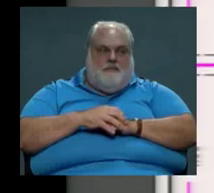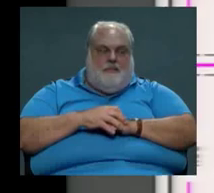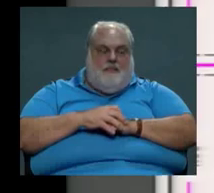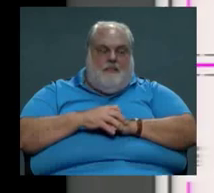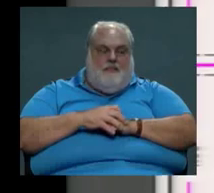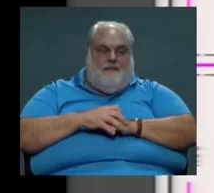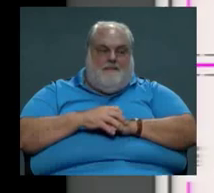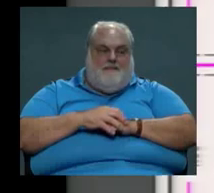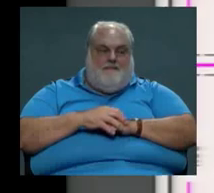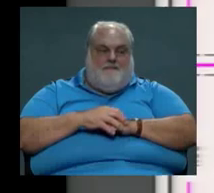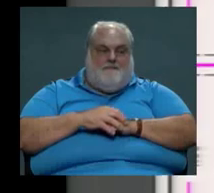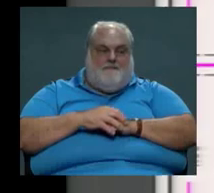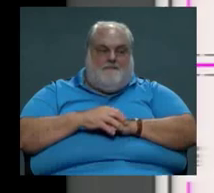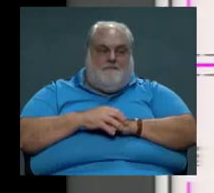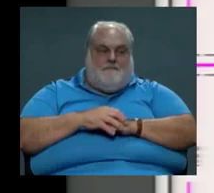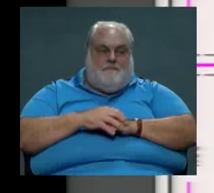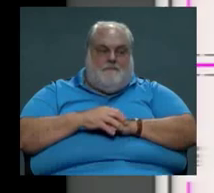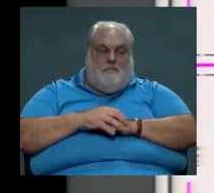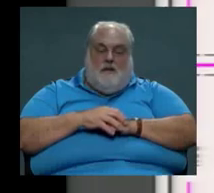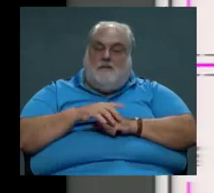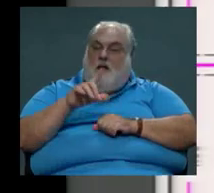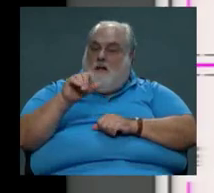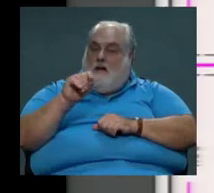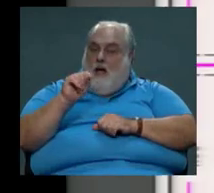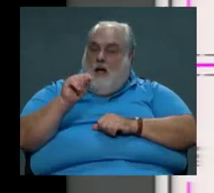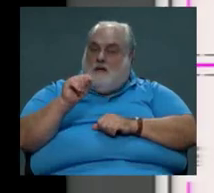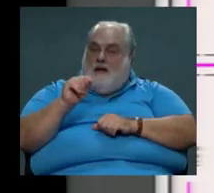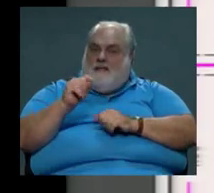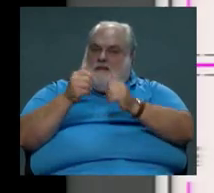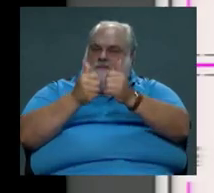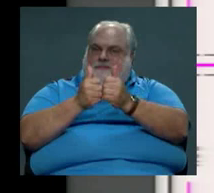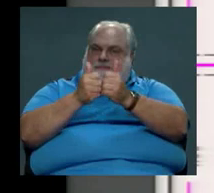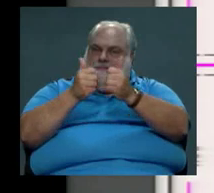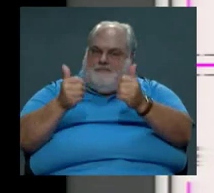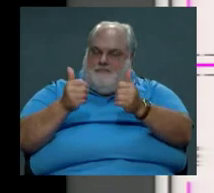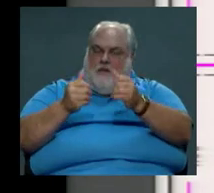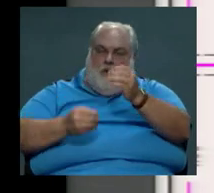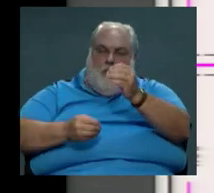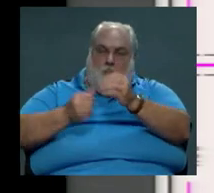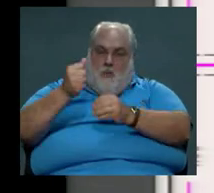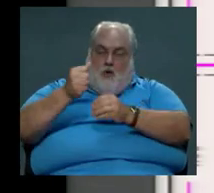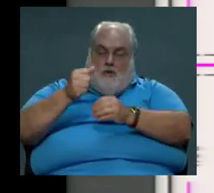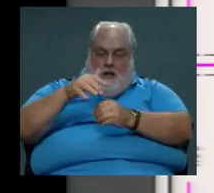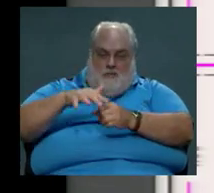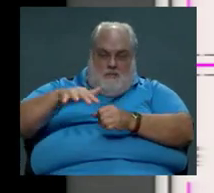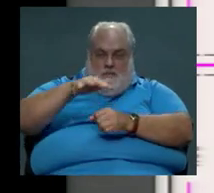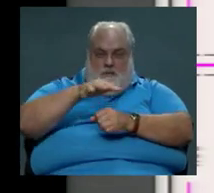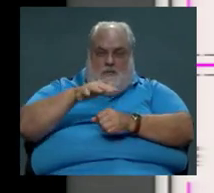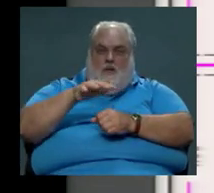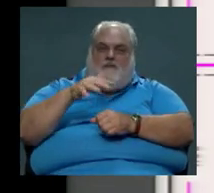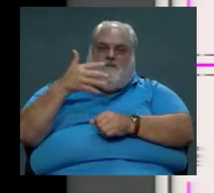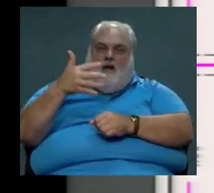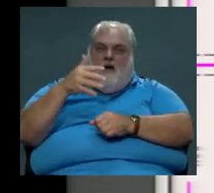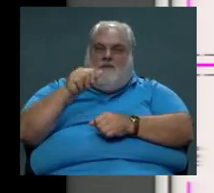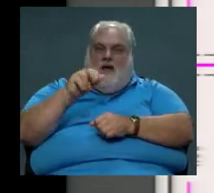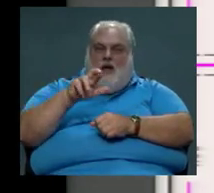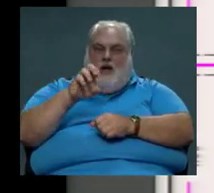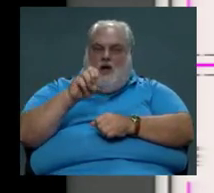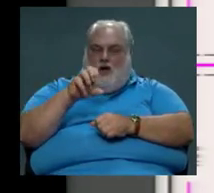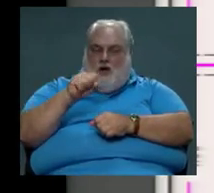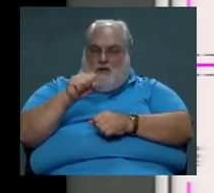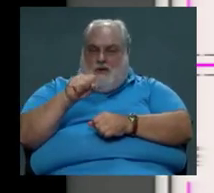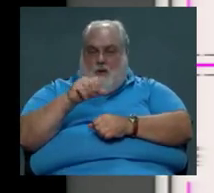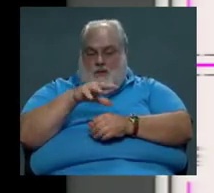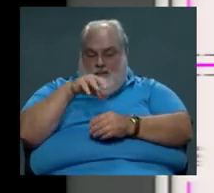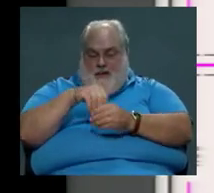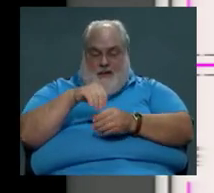It was a lot split out there. Now, majority of the tracks that are out there off Henderson Road are 5-acre tracks. So in